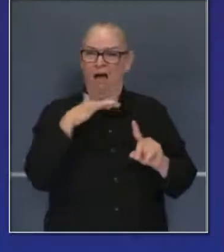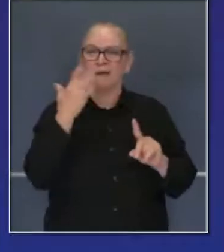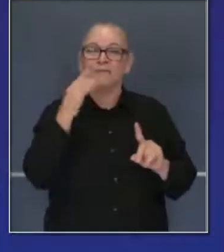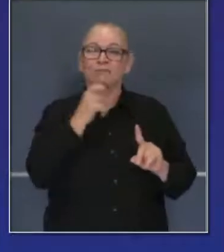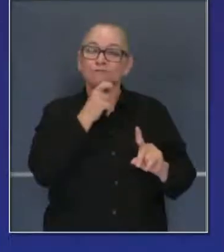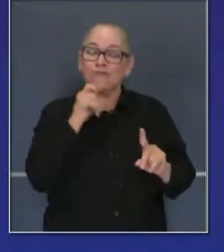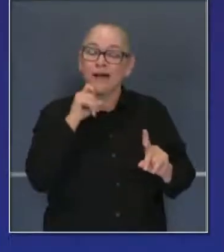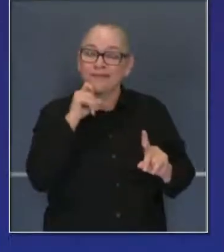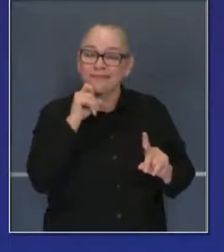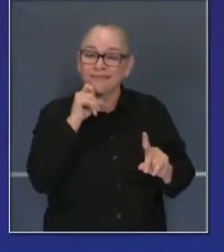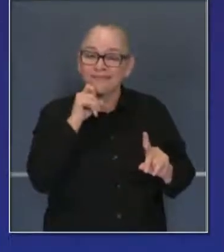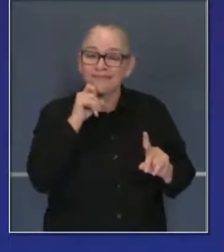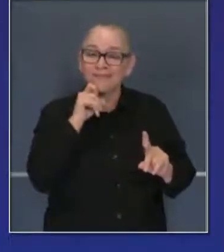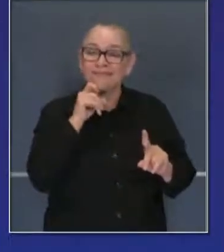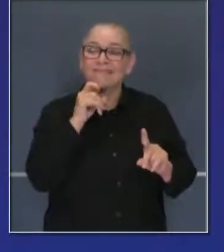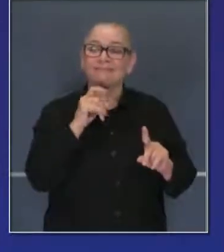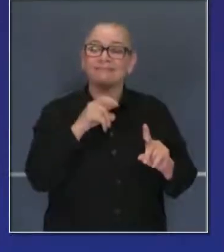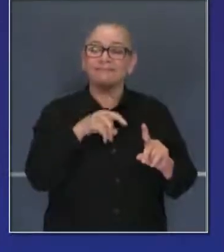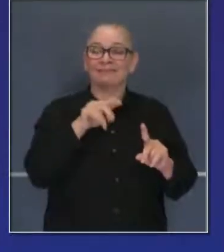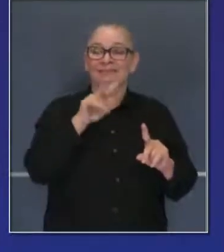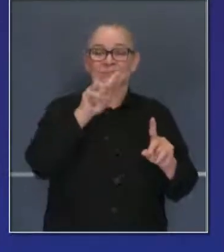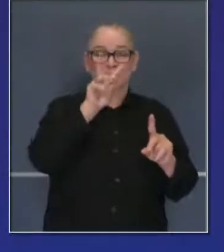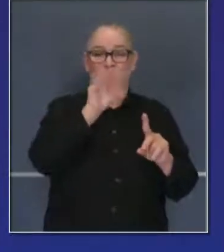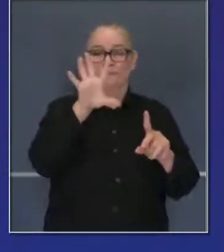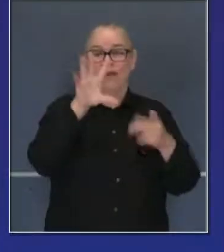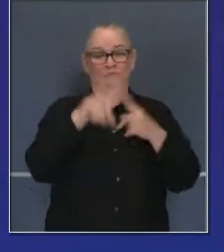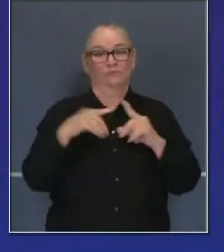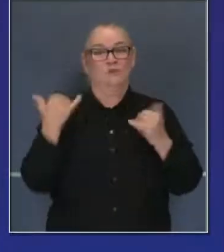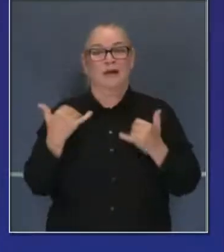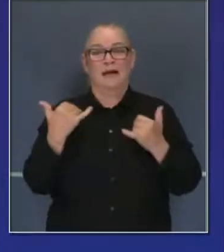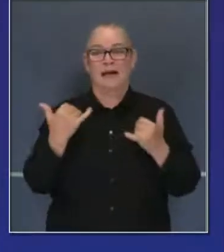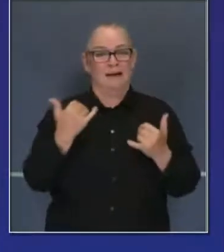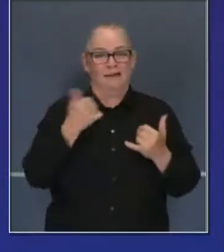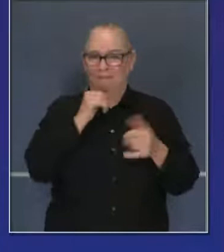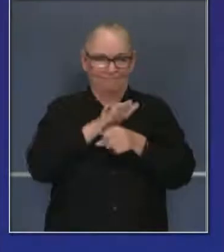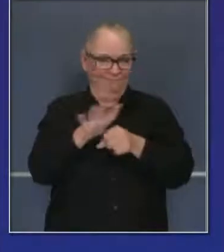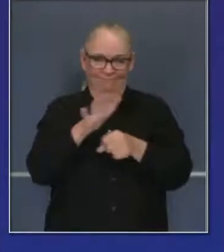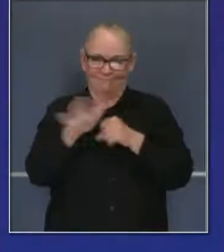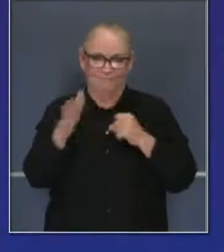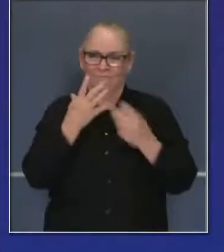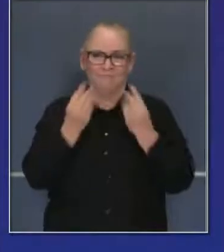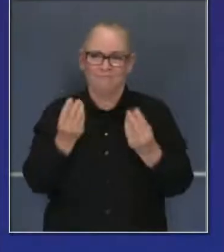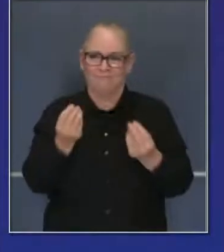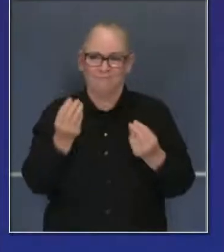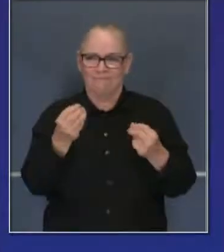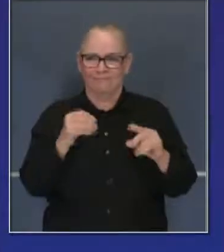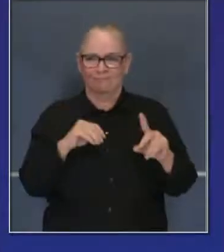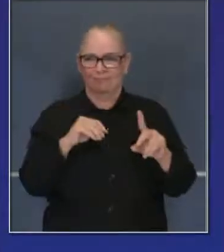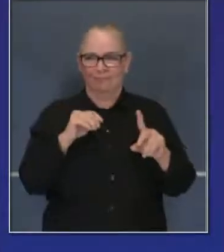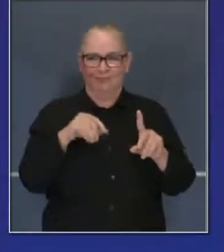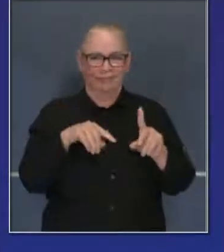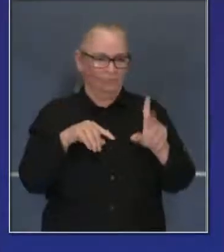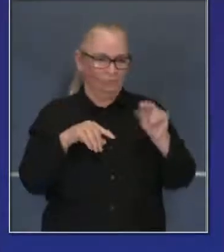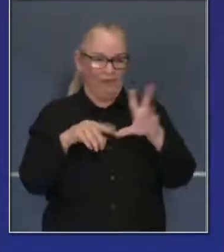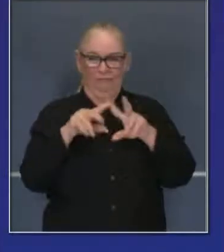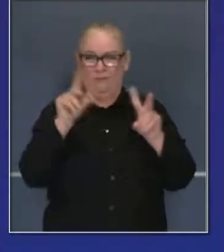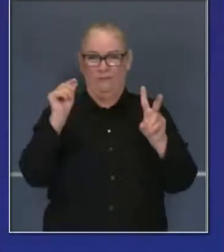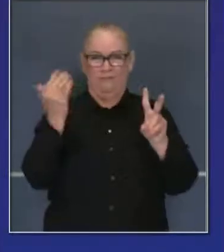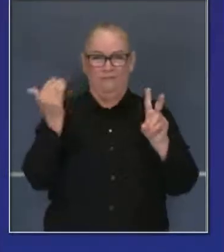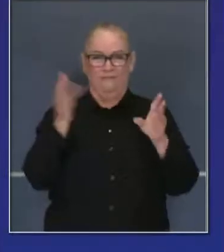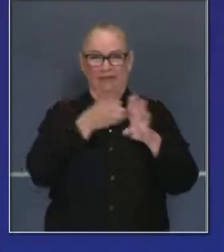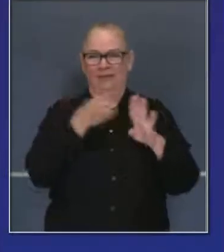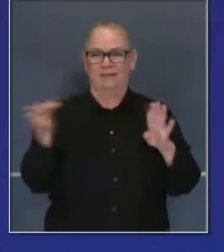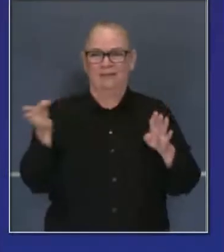that we experienced between 2005 with intensity through 2015, arguably that ended in